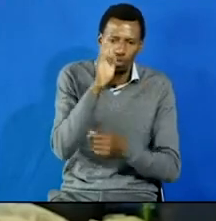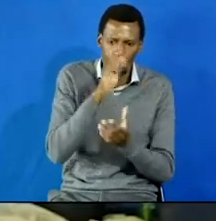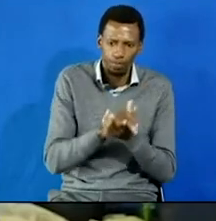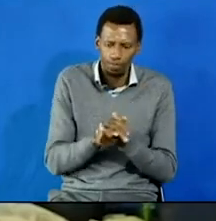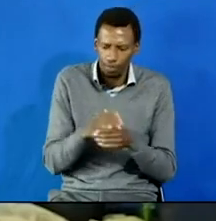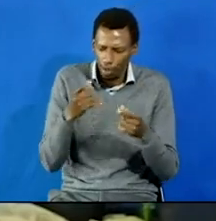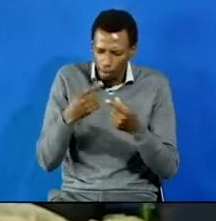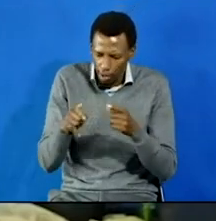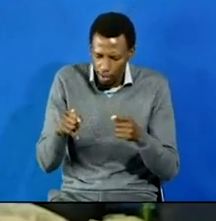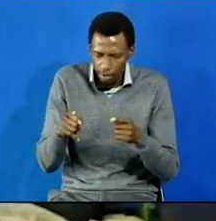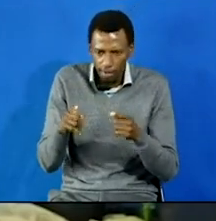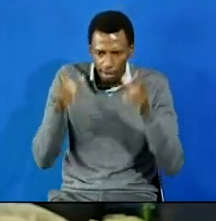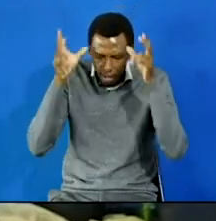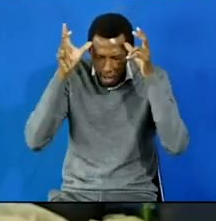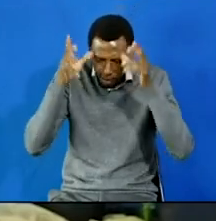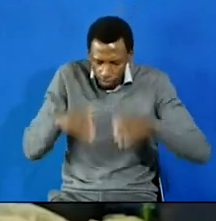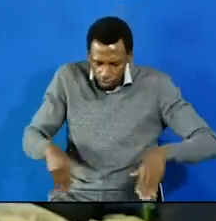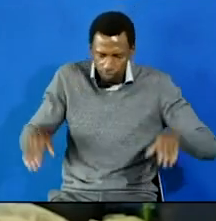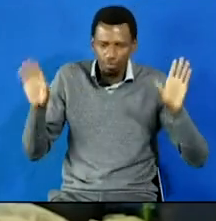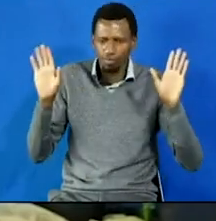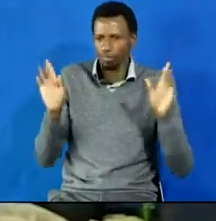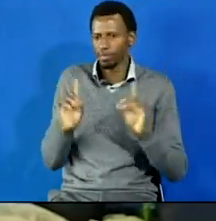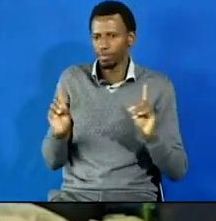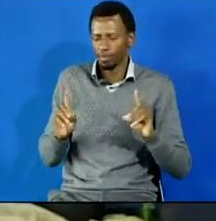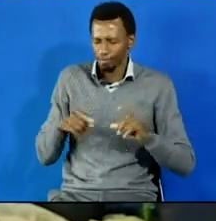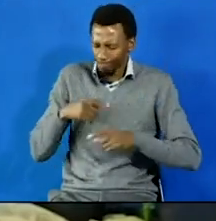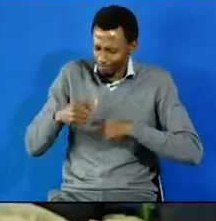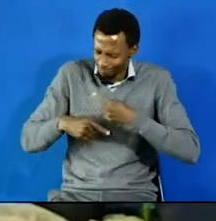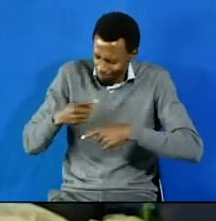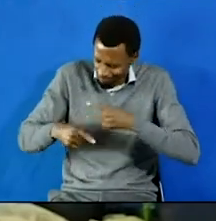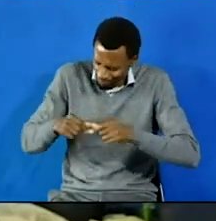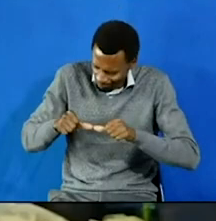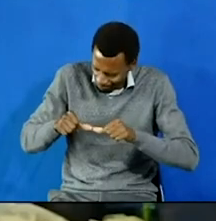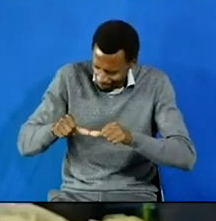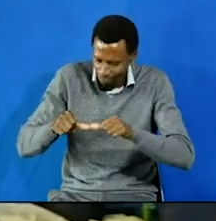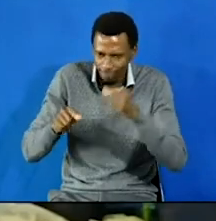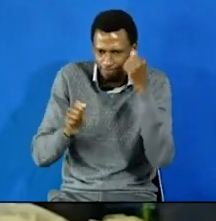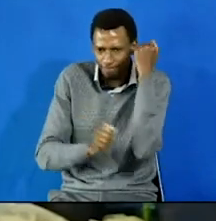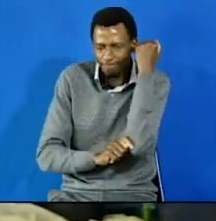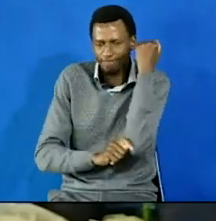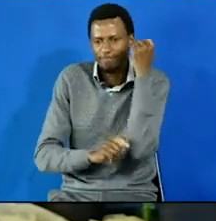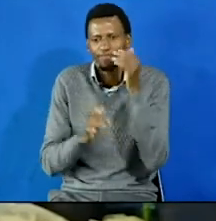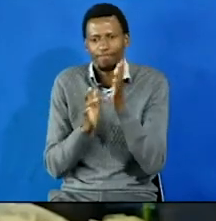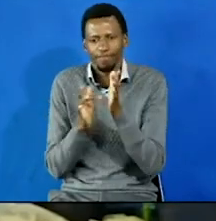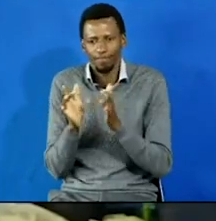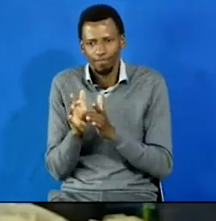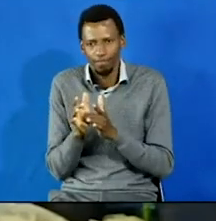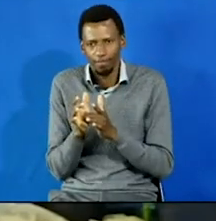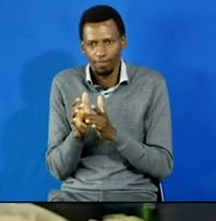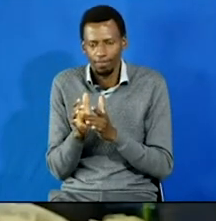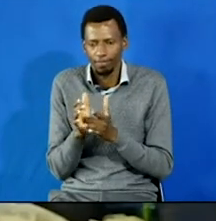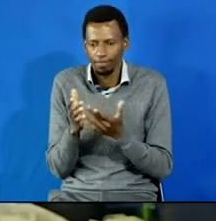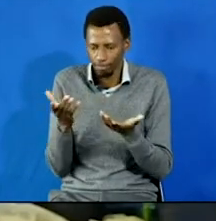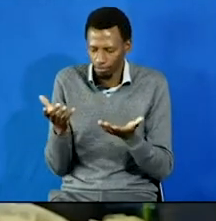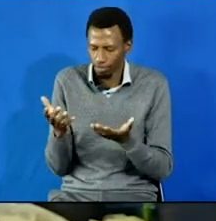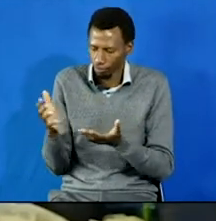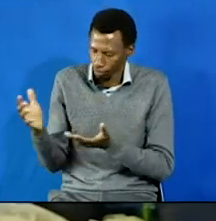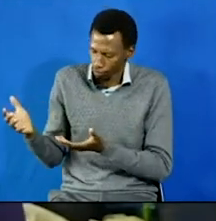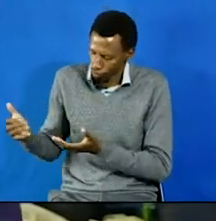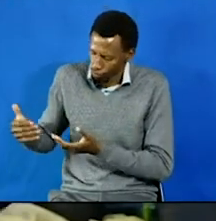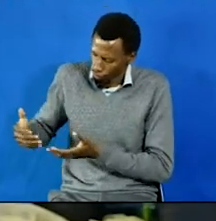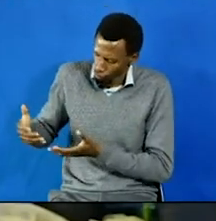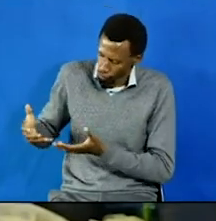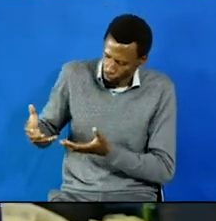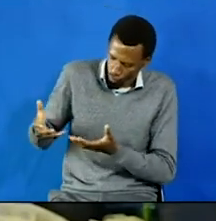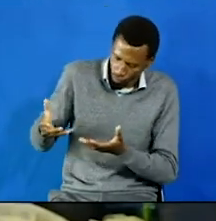continues to tempt him. He continues to tempt him. And he takes him